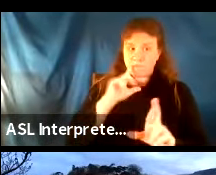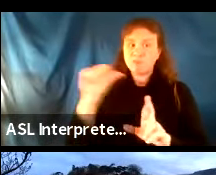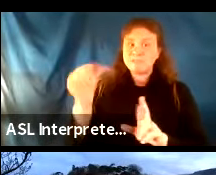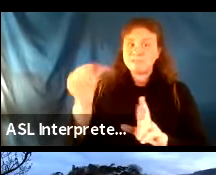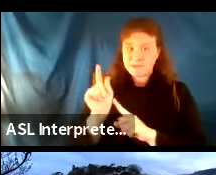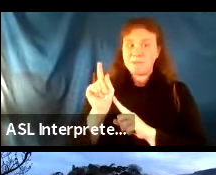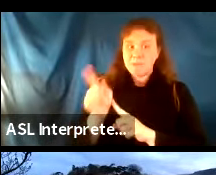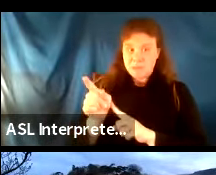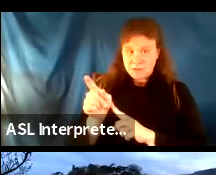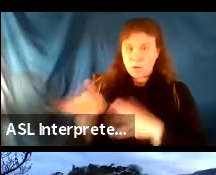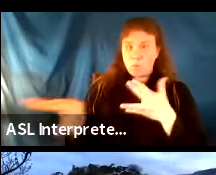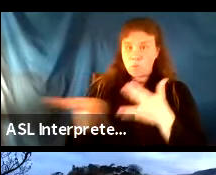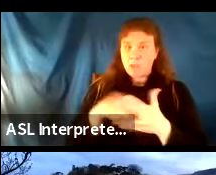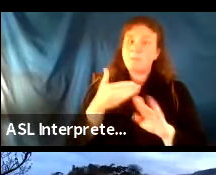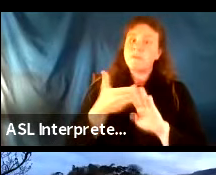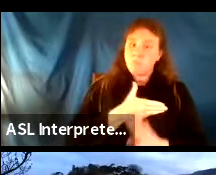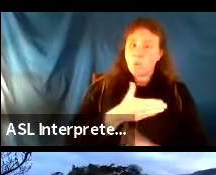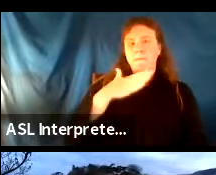Turn demonstration.